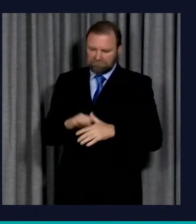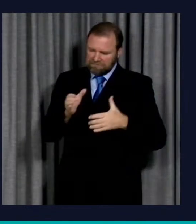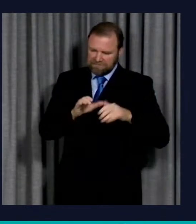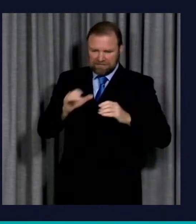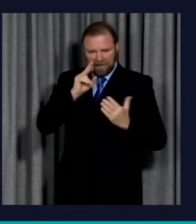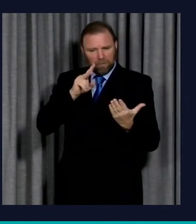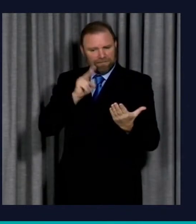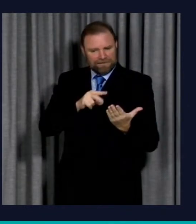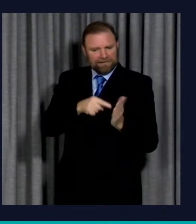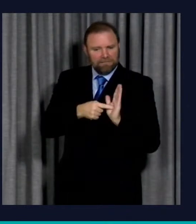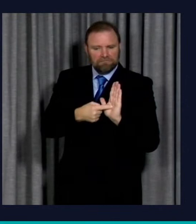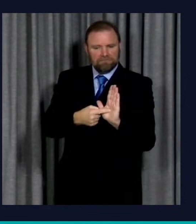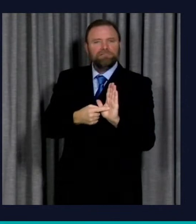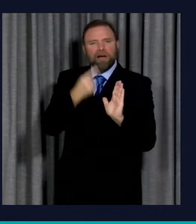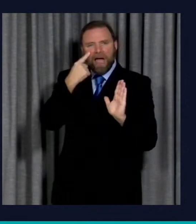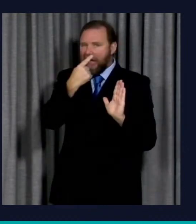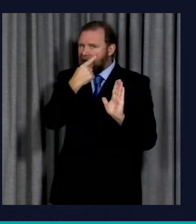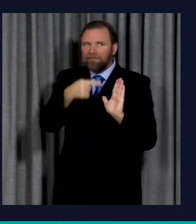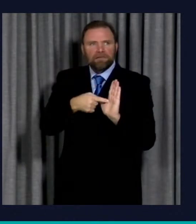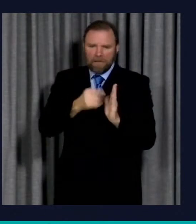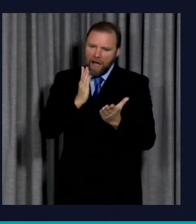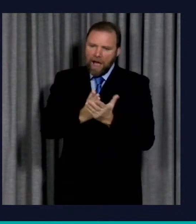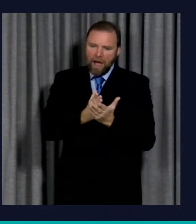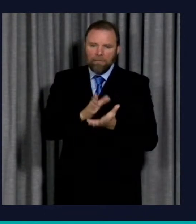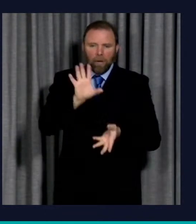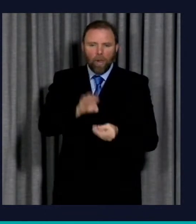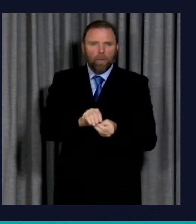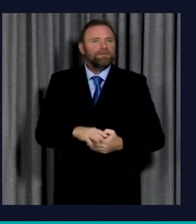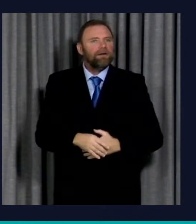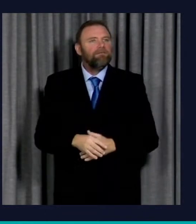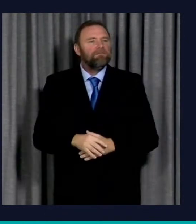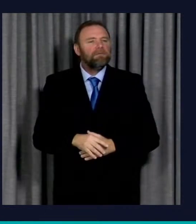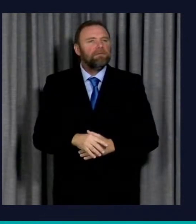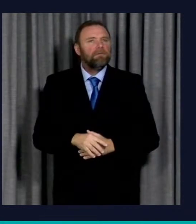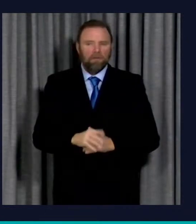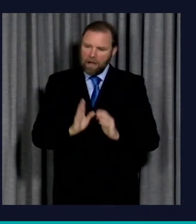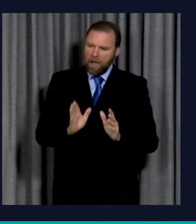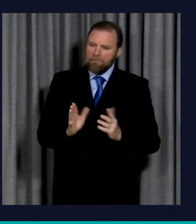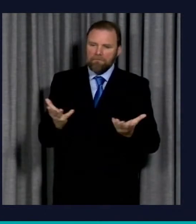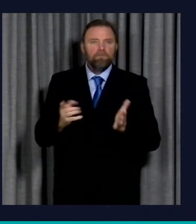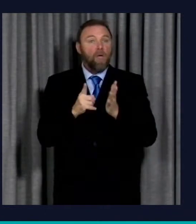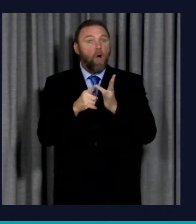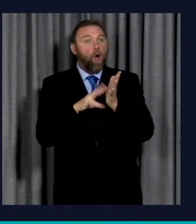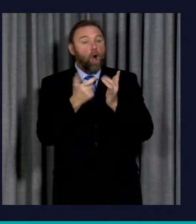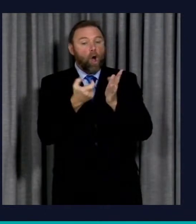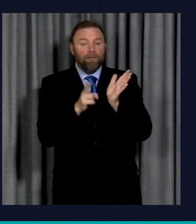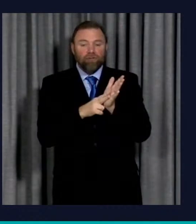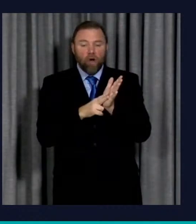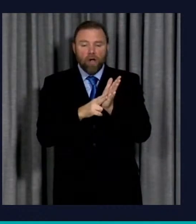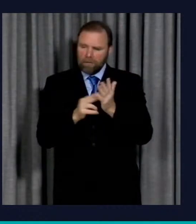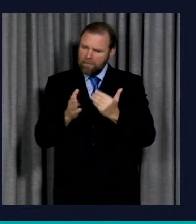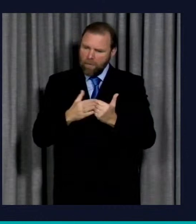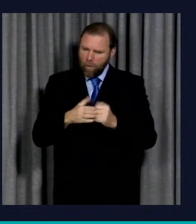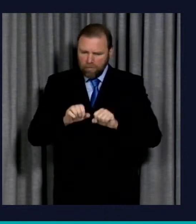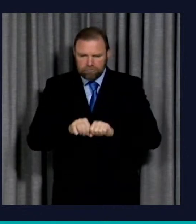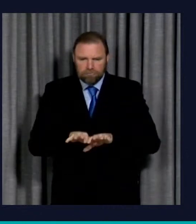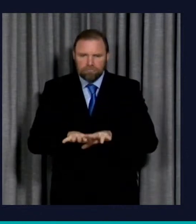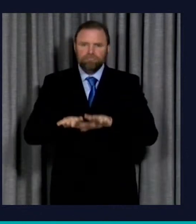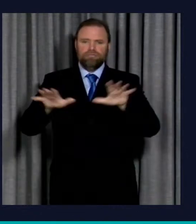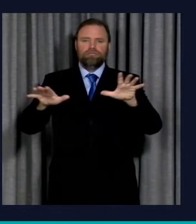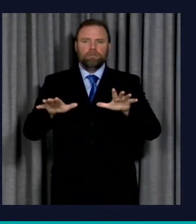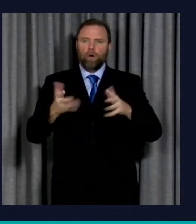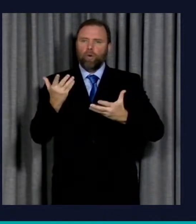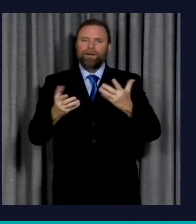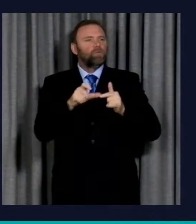clinical advice that we have seen, is very conclusive. Omicron is a far more transmissible form of the virus